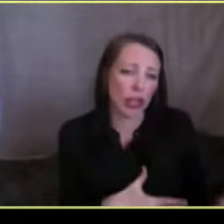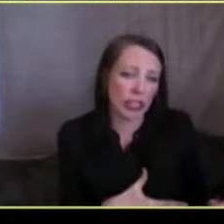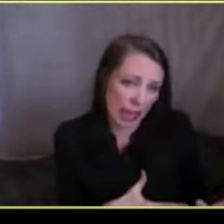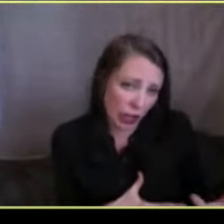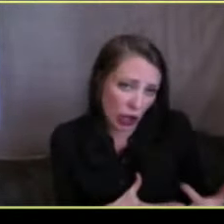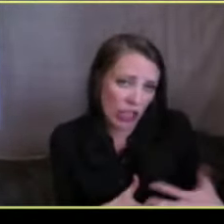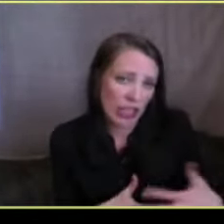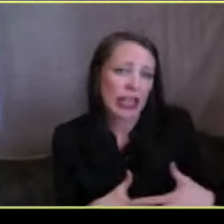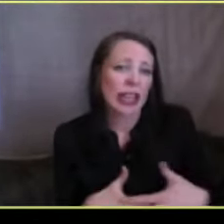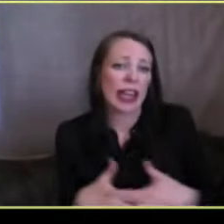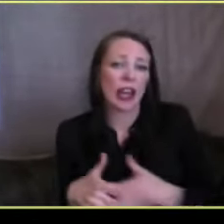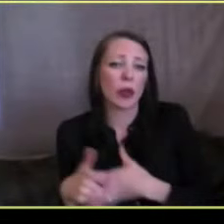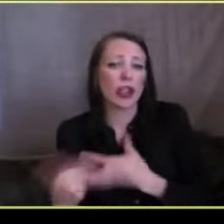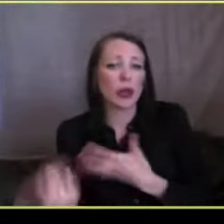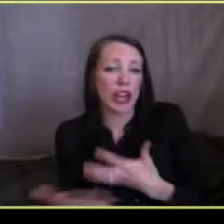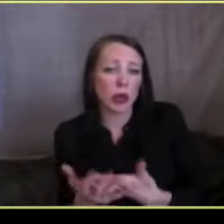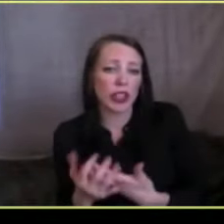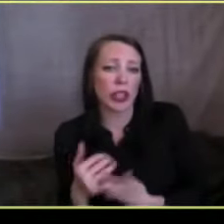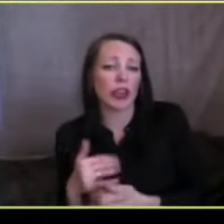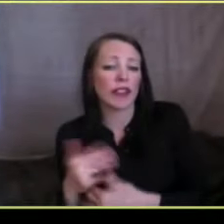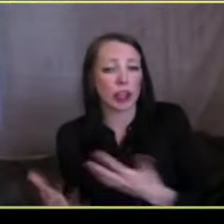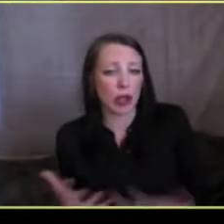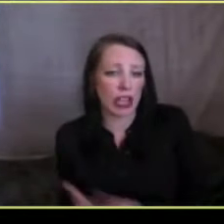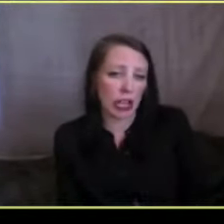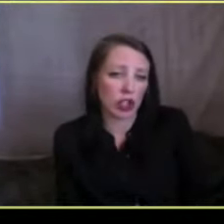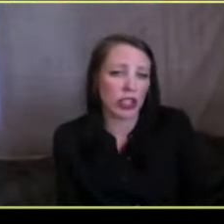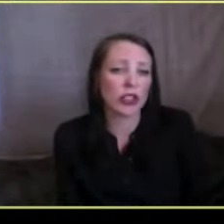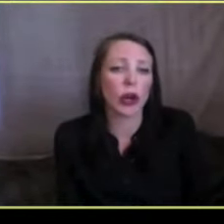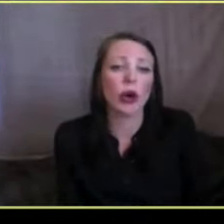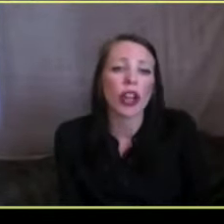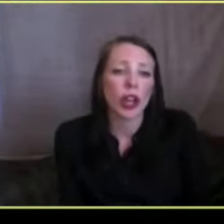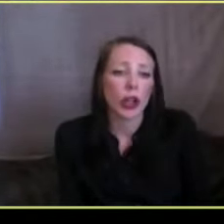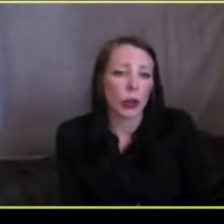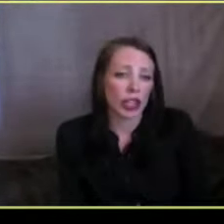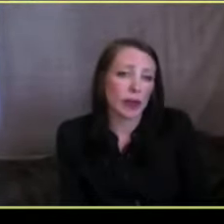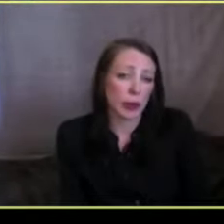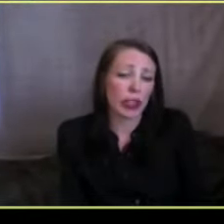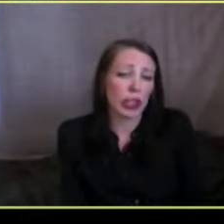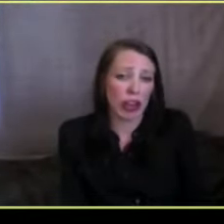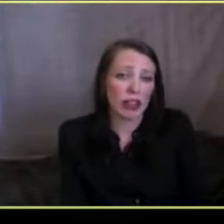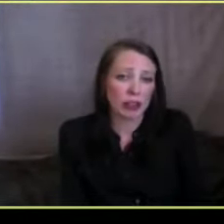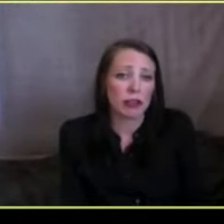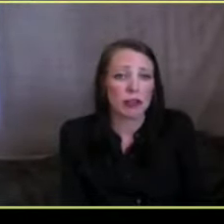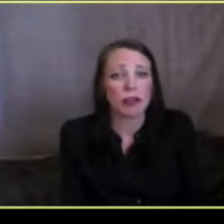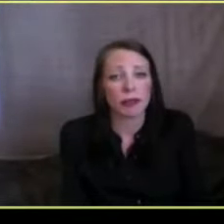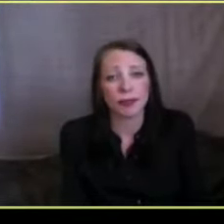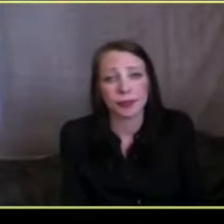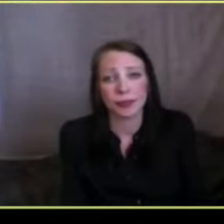to work together, and we do that using, different communication. So the work has been really great.